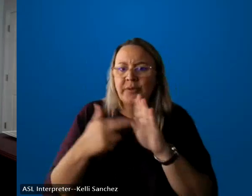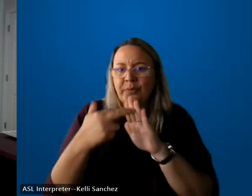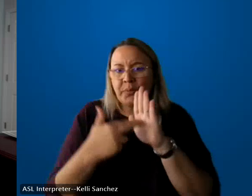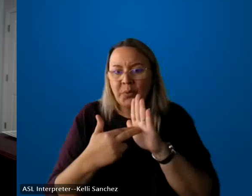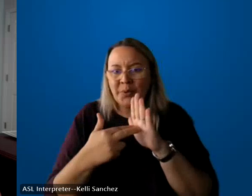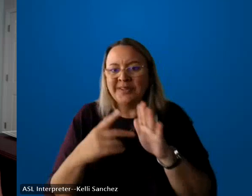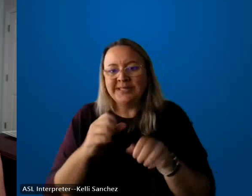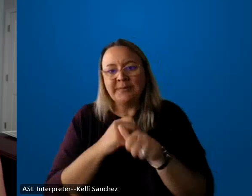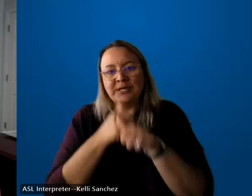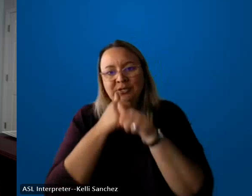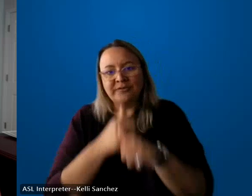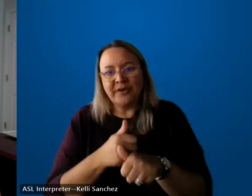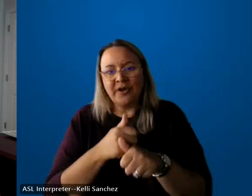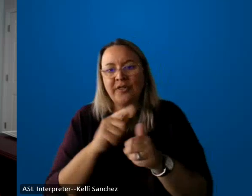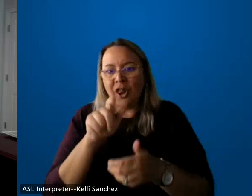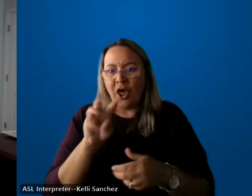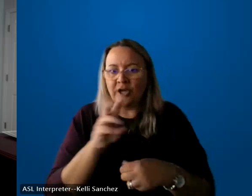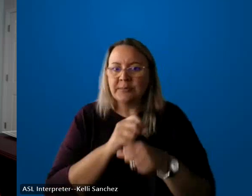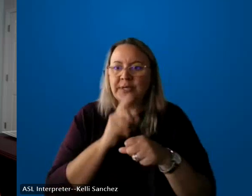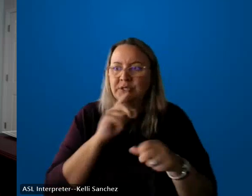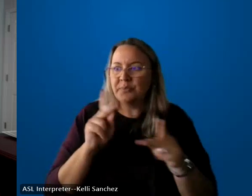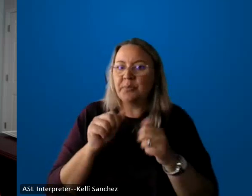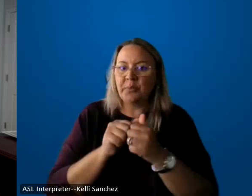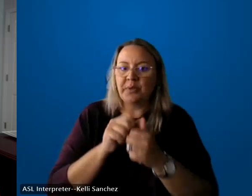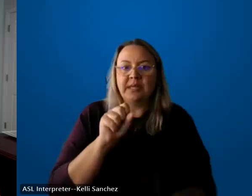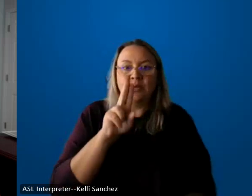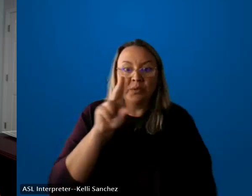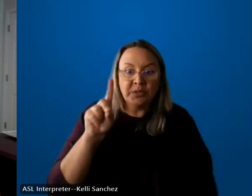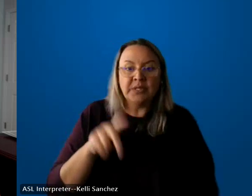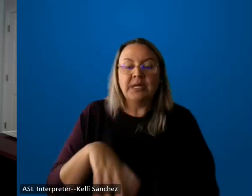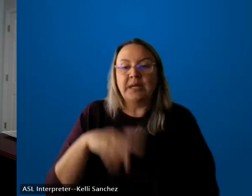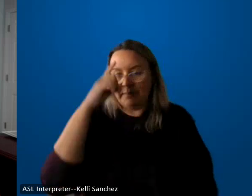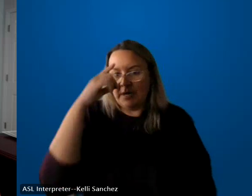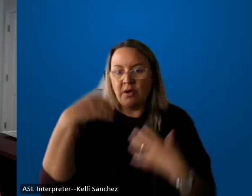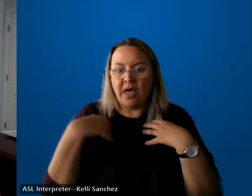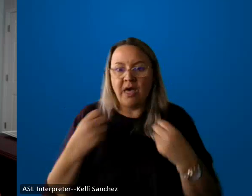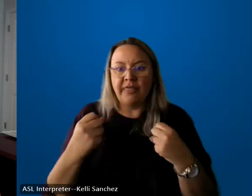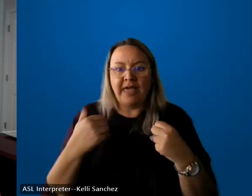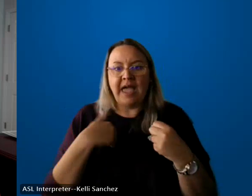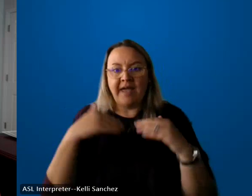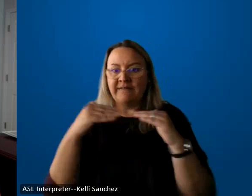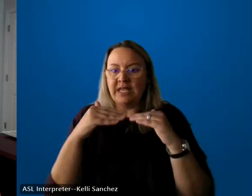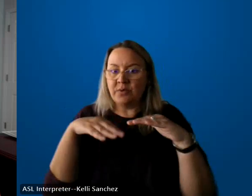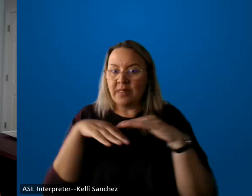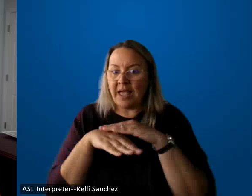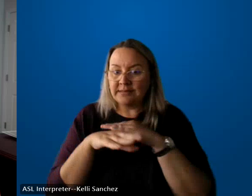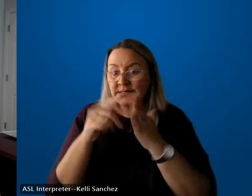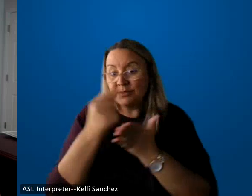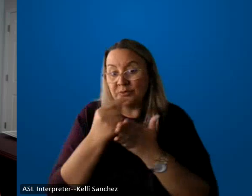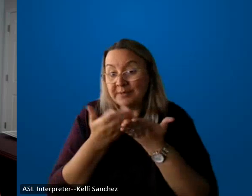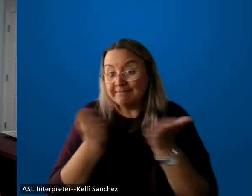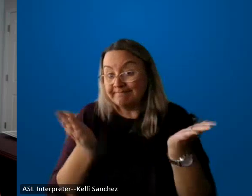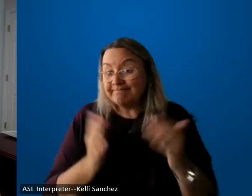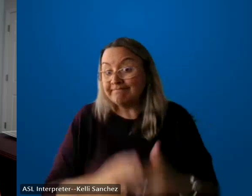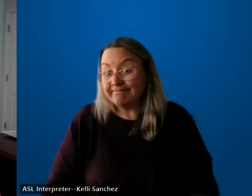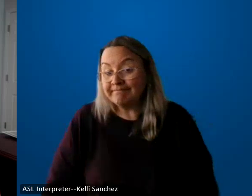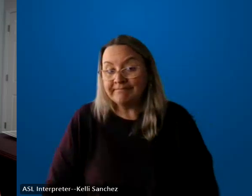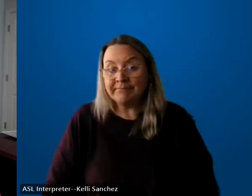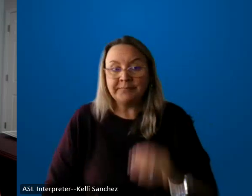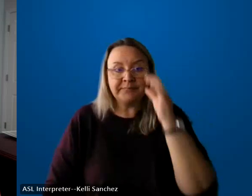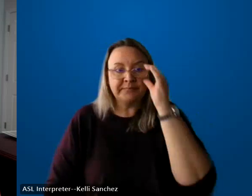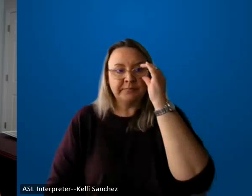to follow the parity laws and make sure that people with substance use disorder and mental health have equal access to treatment. So